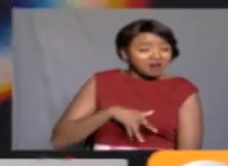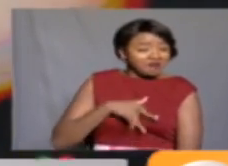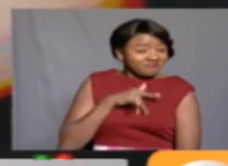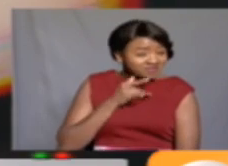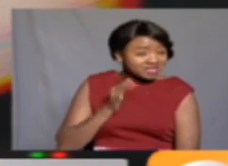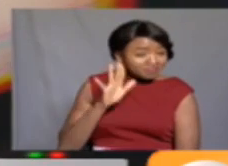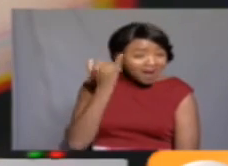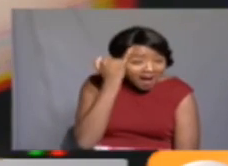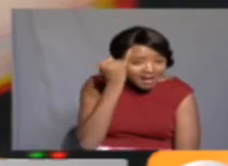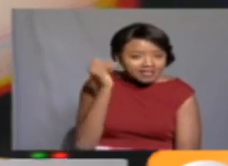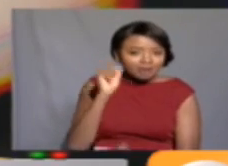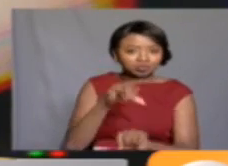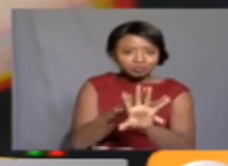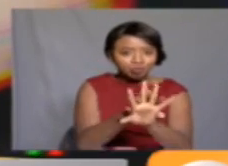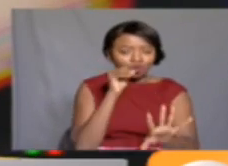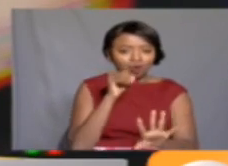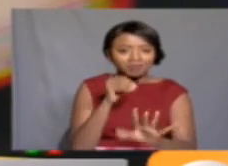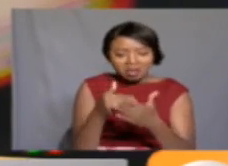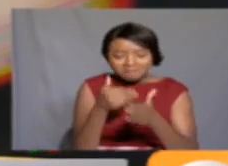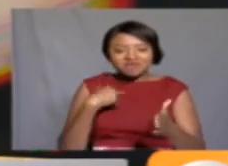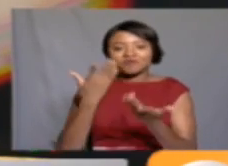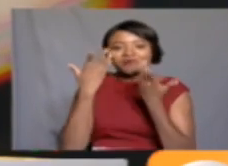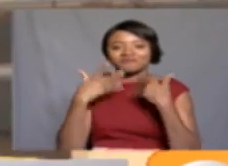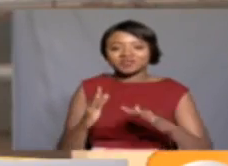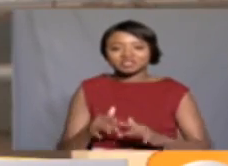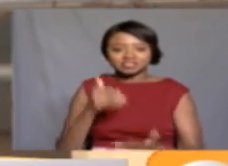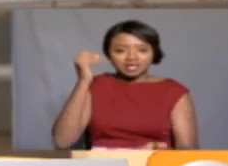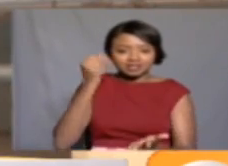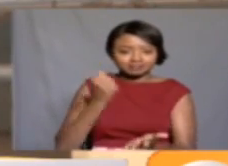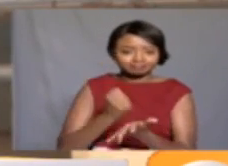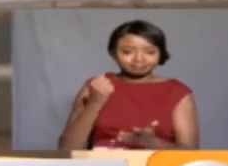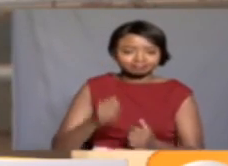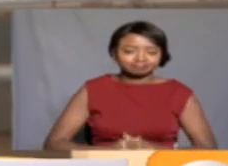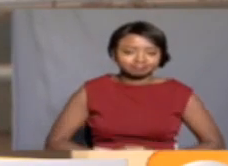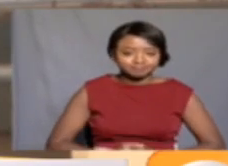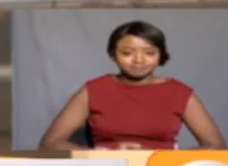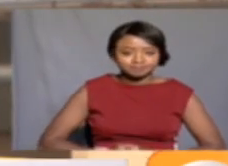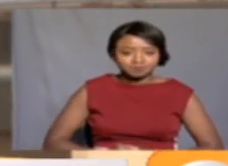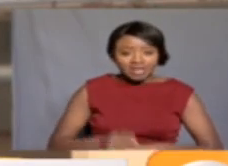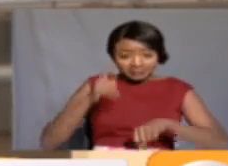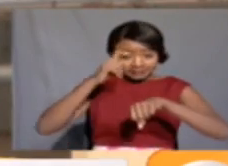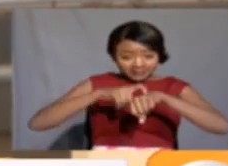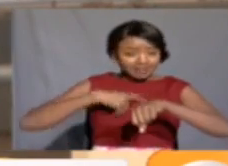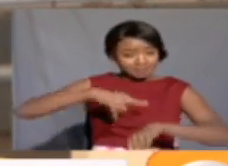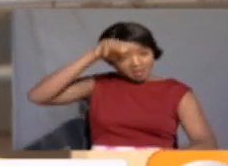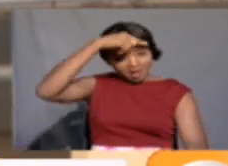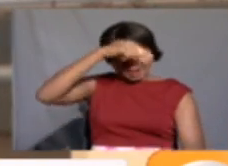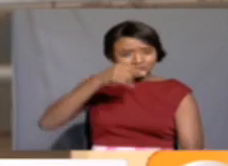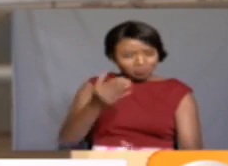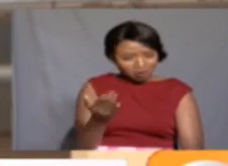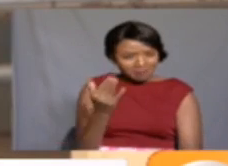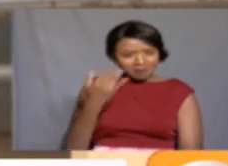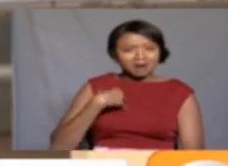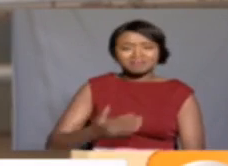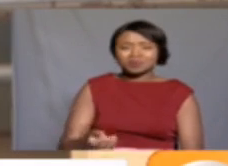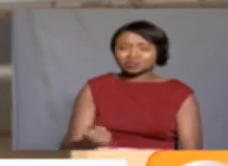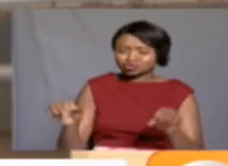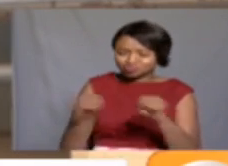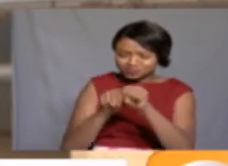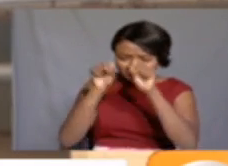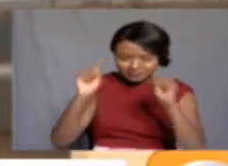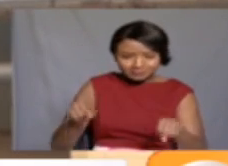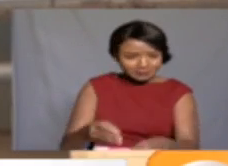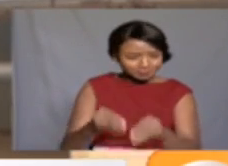imitated before he fully completes and patents it. Upon my graduation, I want to fully automate the system to